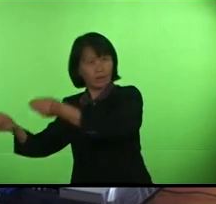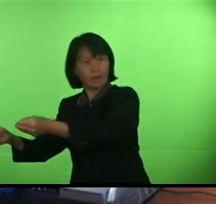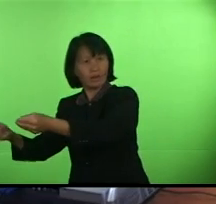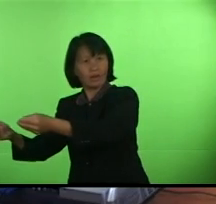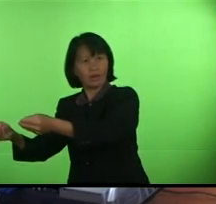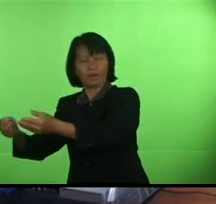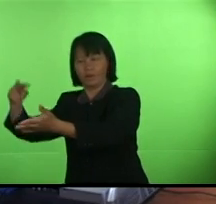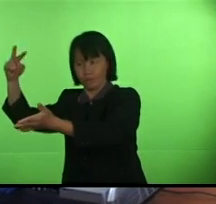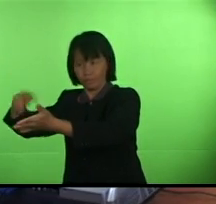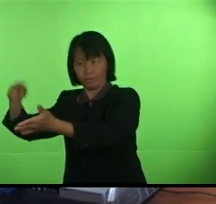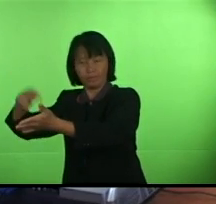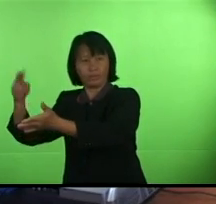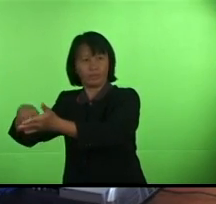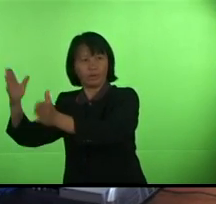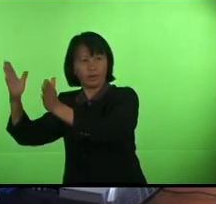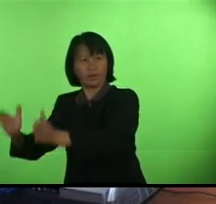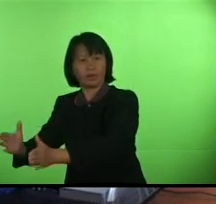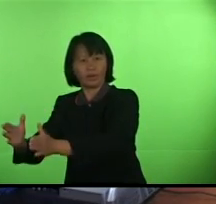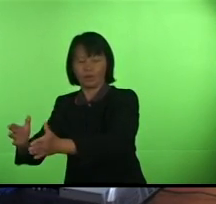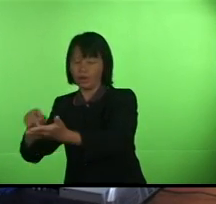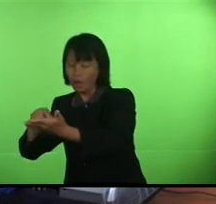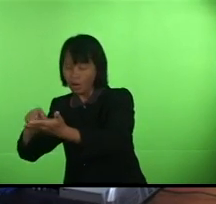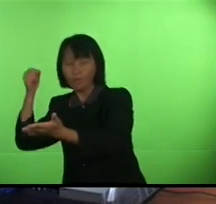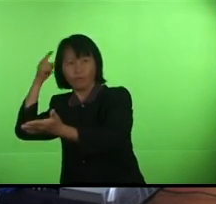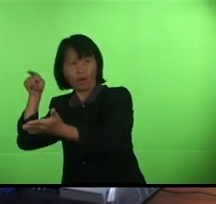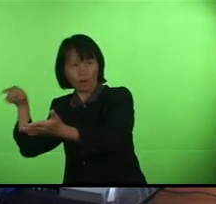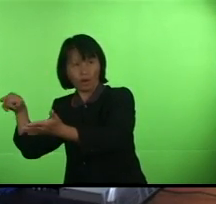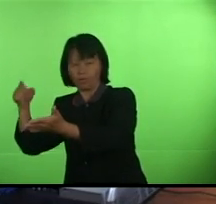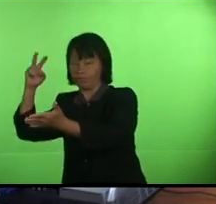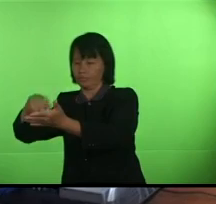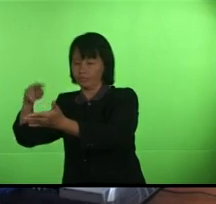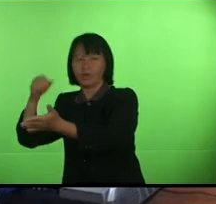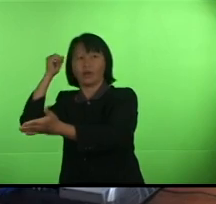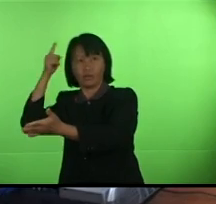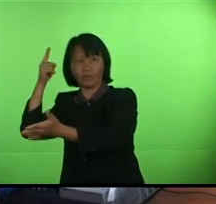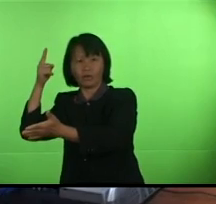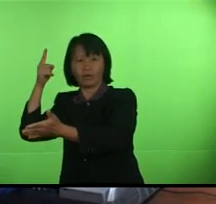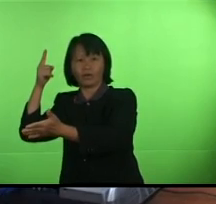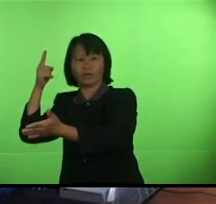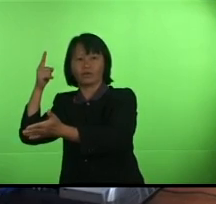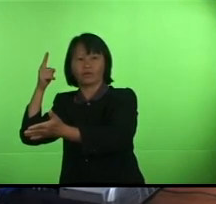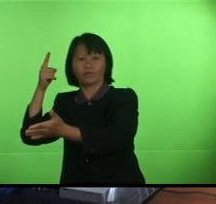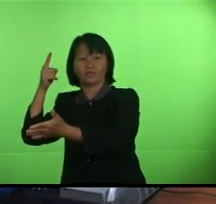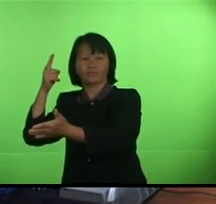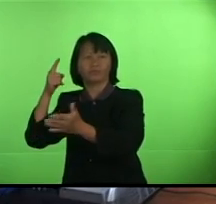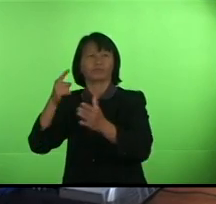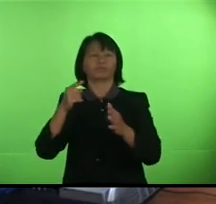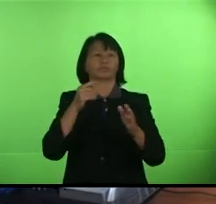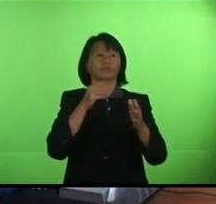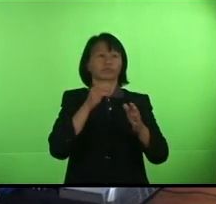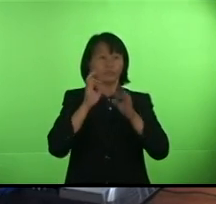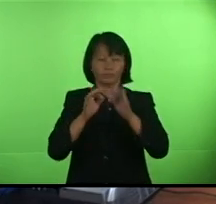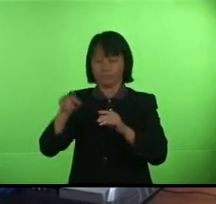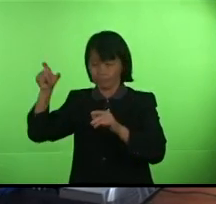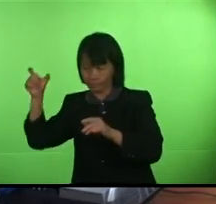text is read in another context and the reader finds meaning in it. So what C is trying to say